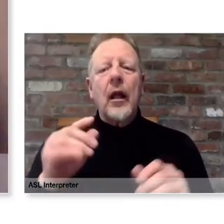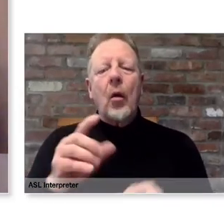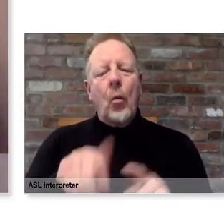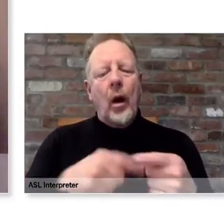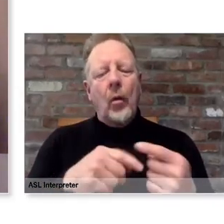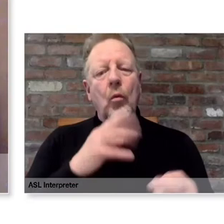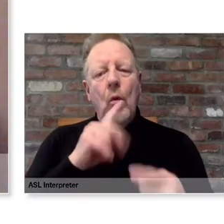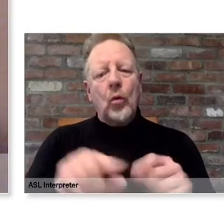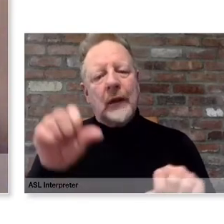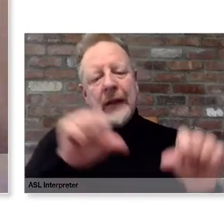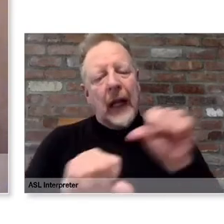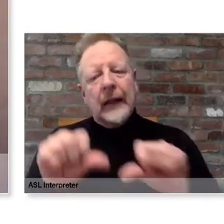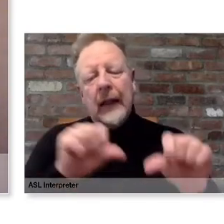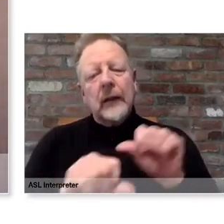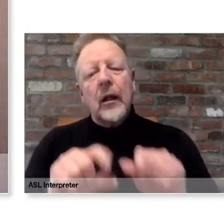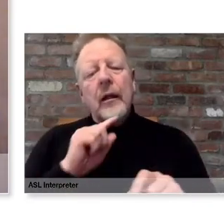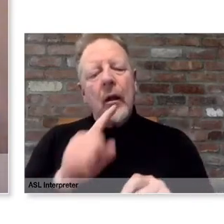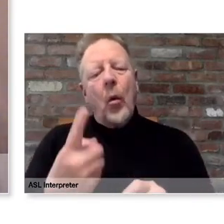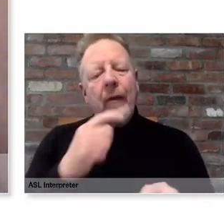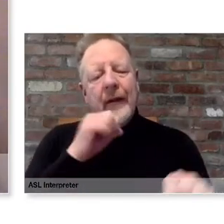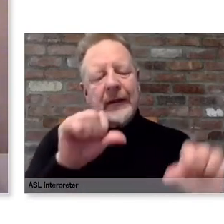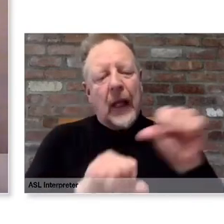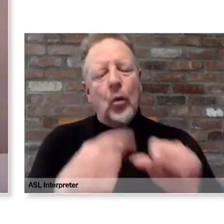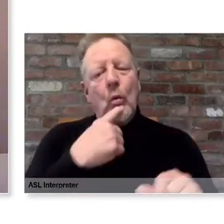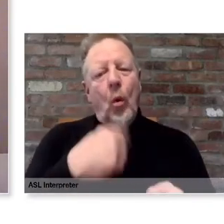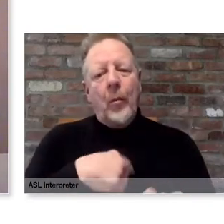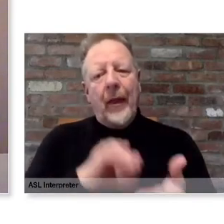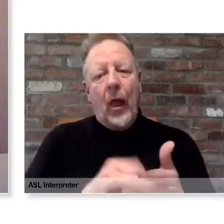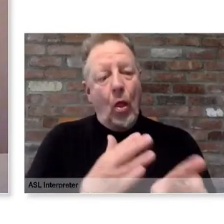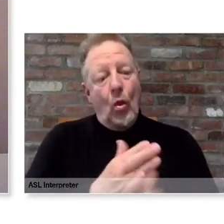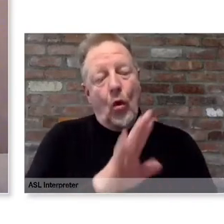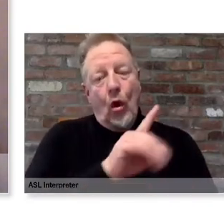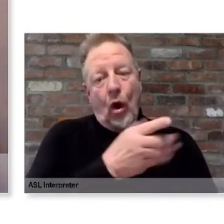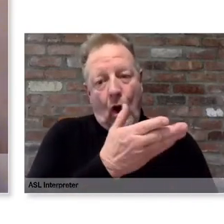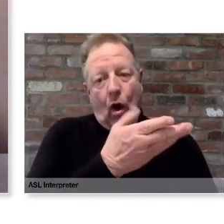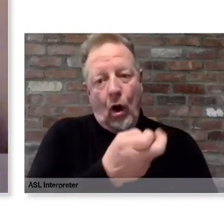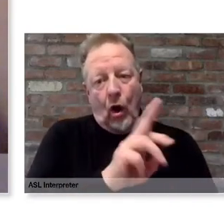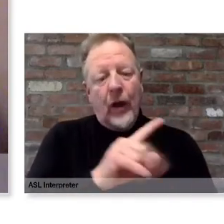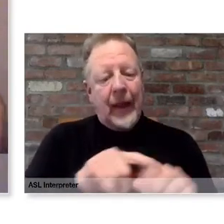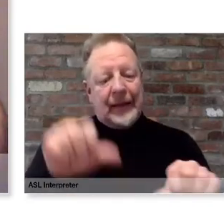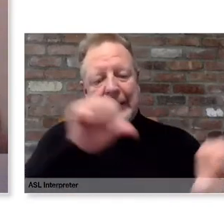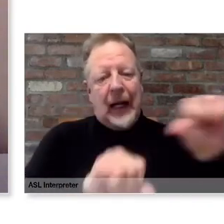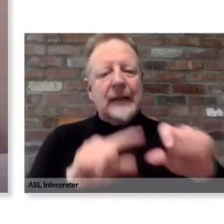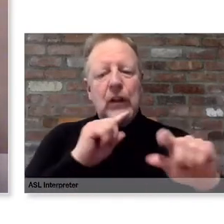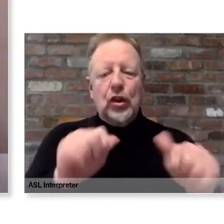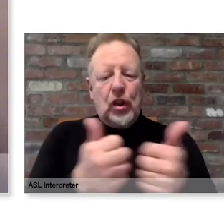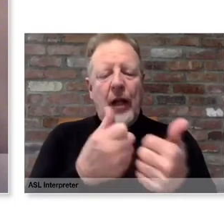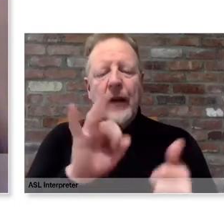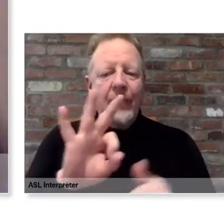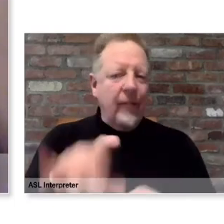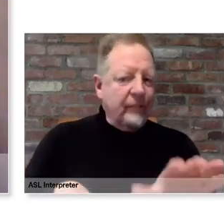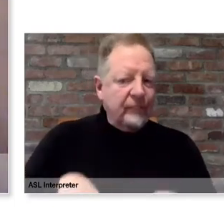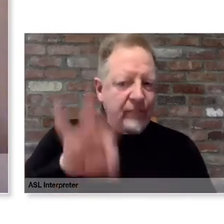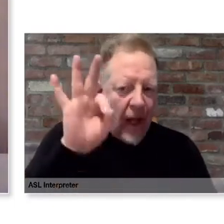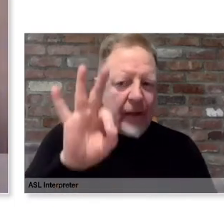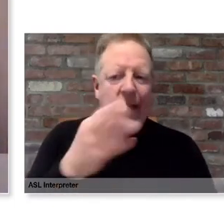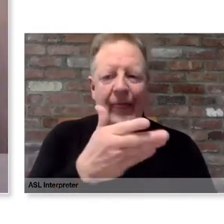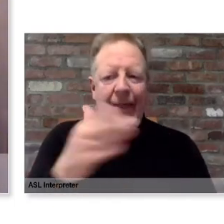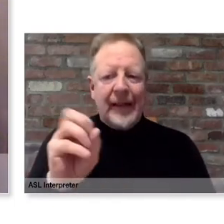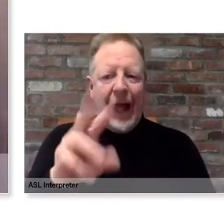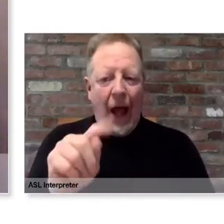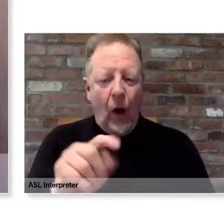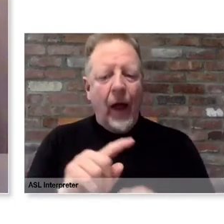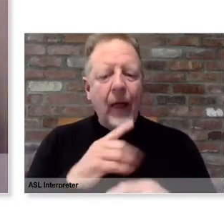at CERN, one of the scientists told me that to her, actually, science is the challenge of finding things out and the pleasure